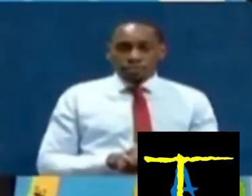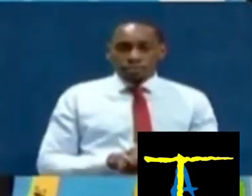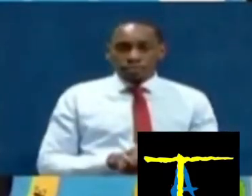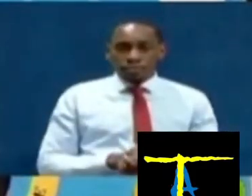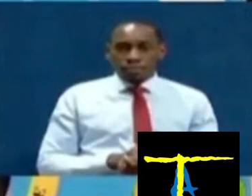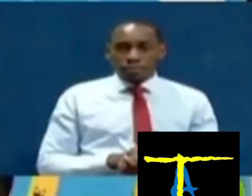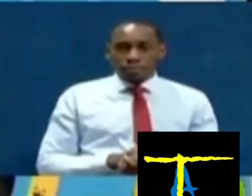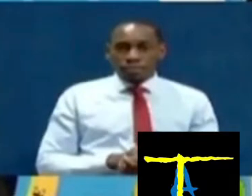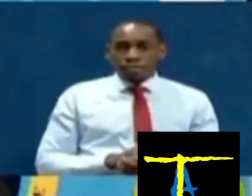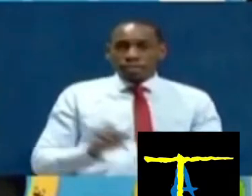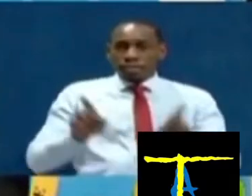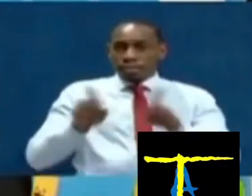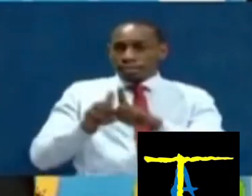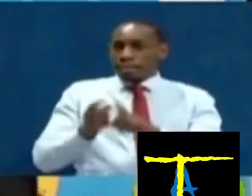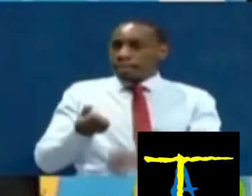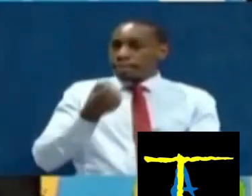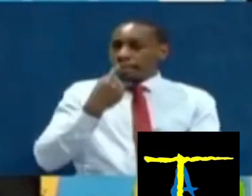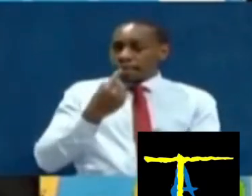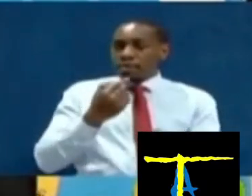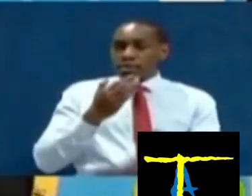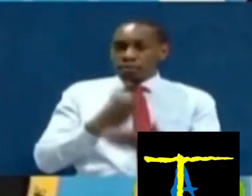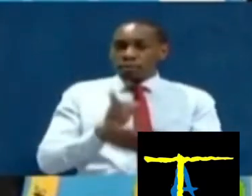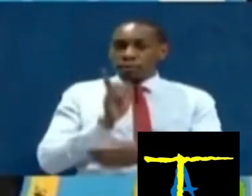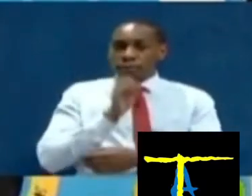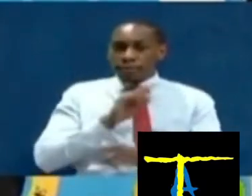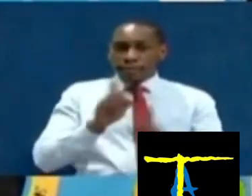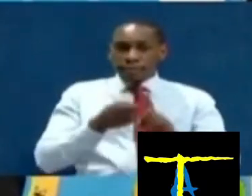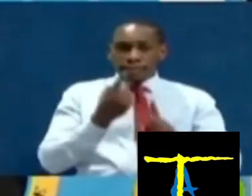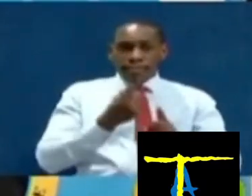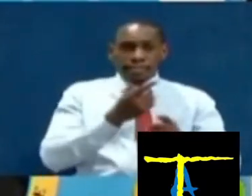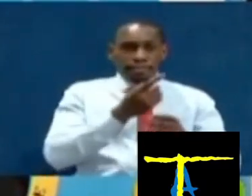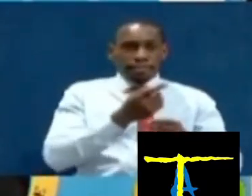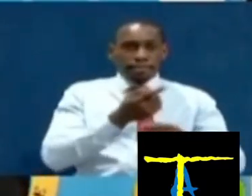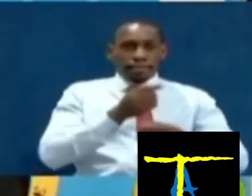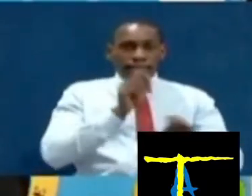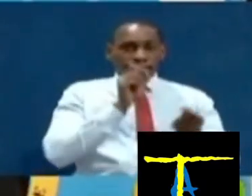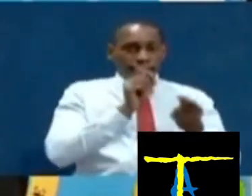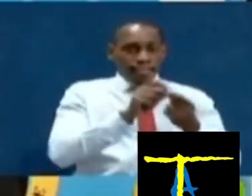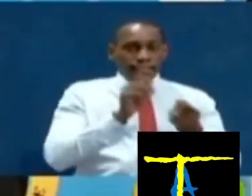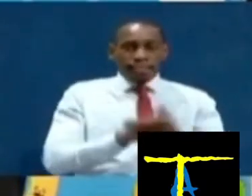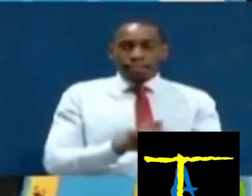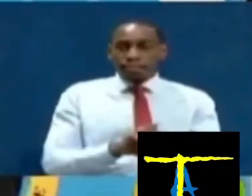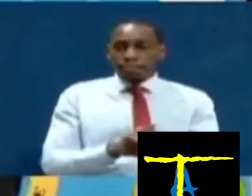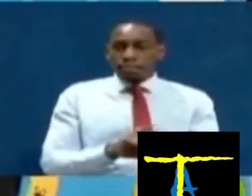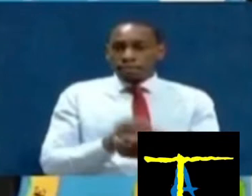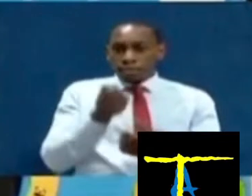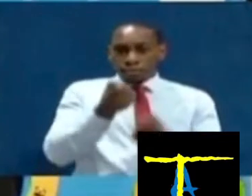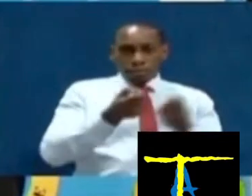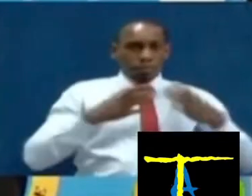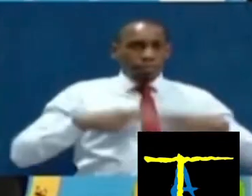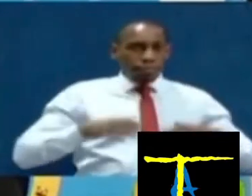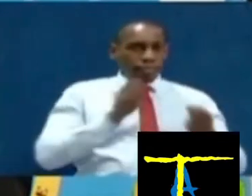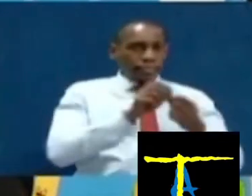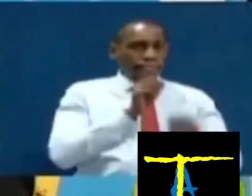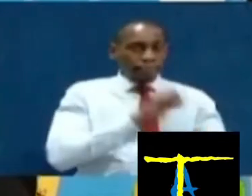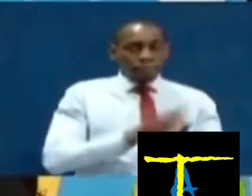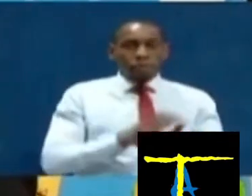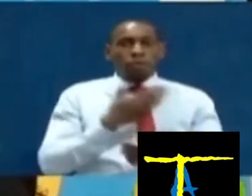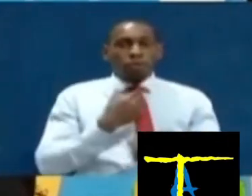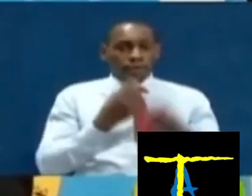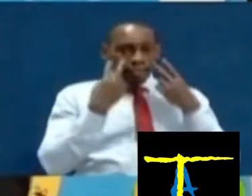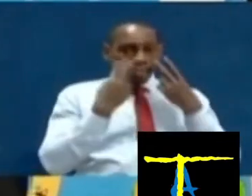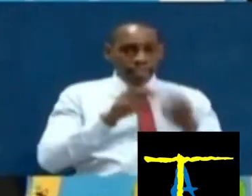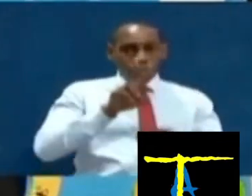So this Moderna vaccine has gone through phase one, where it was tested in just a small number of people to look at